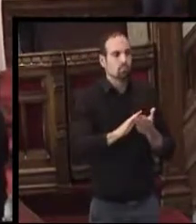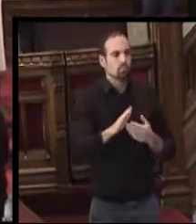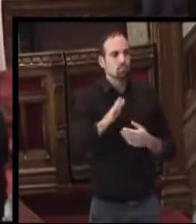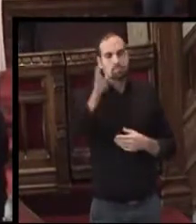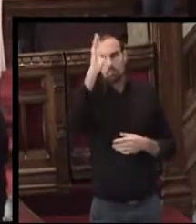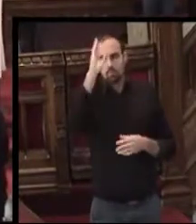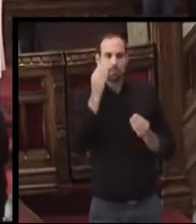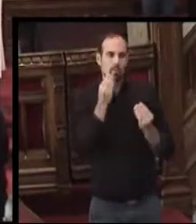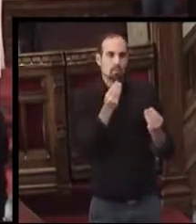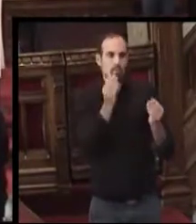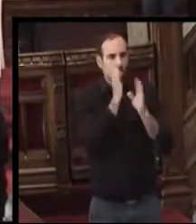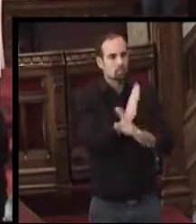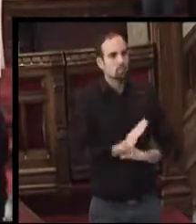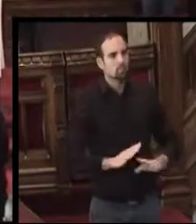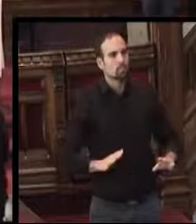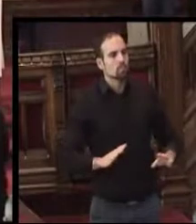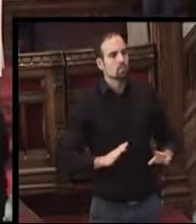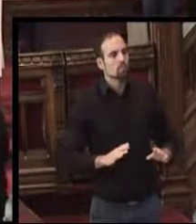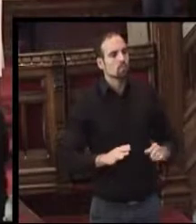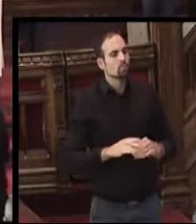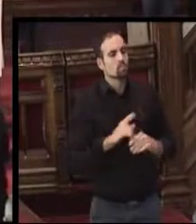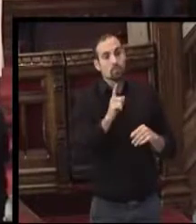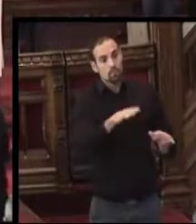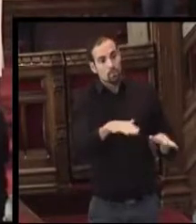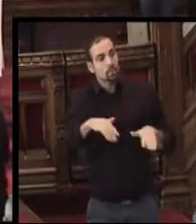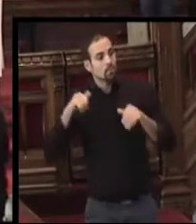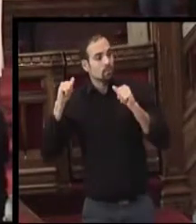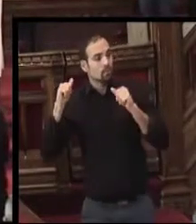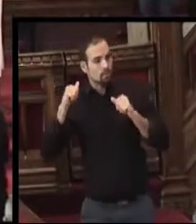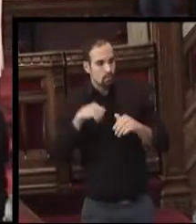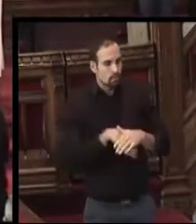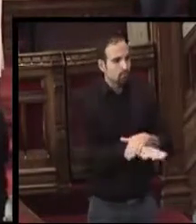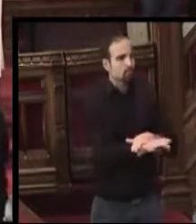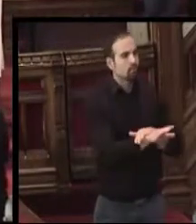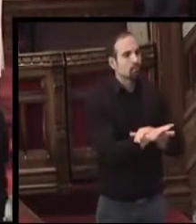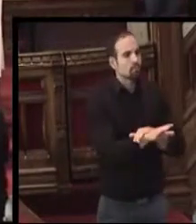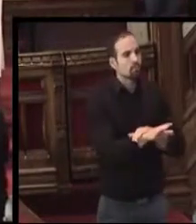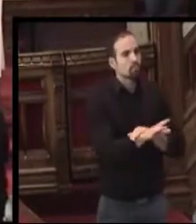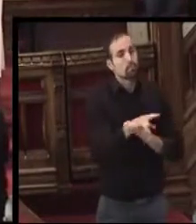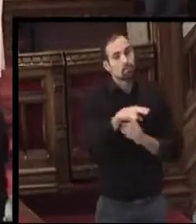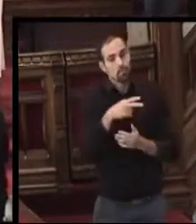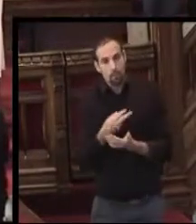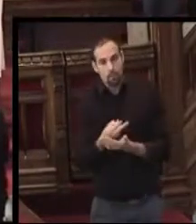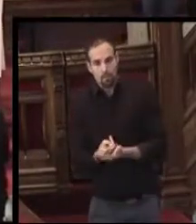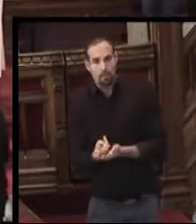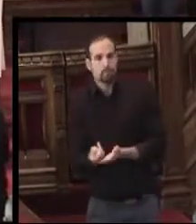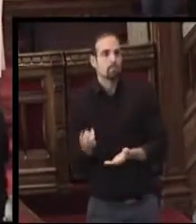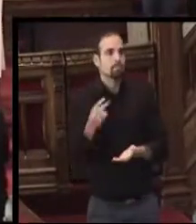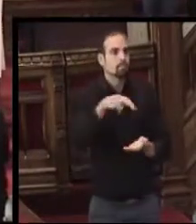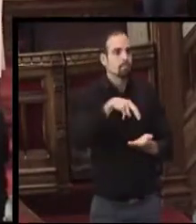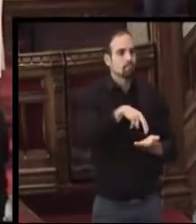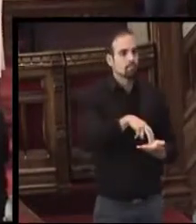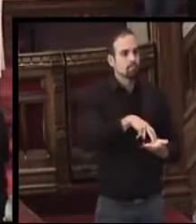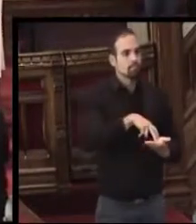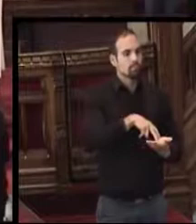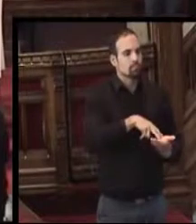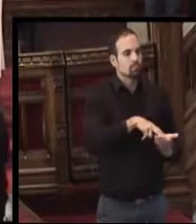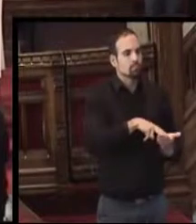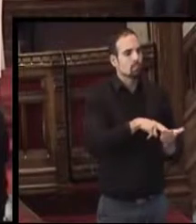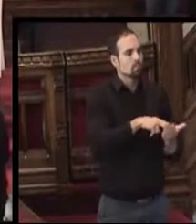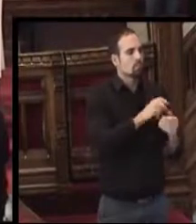You're going out and in your coming in, you're lying down and in your rising up, in your labor, in your leisure,